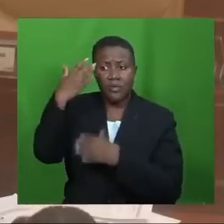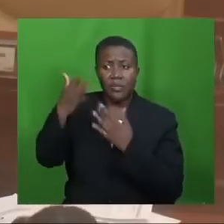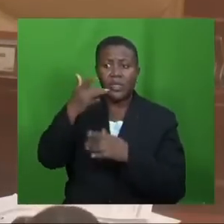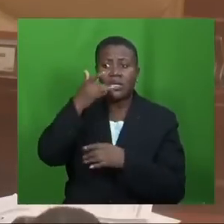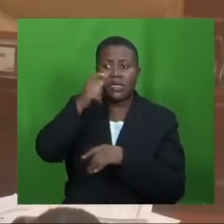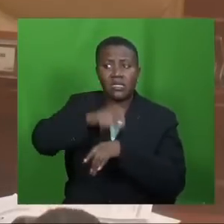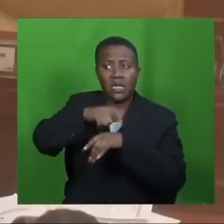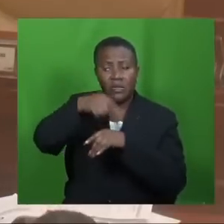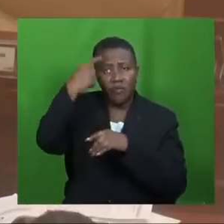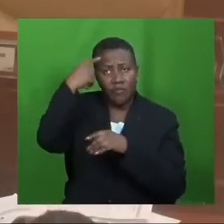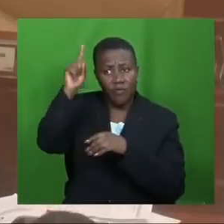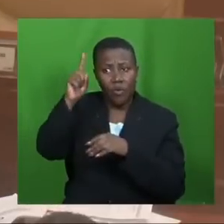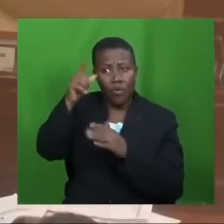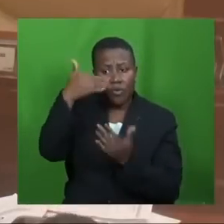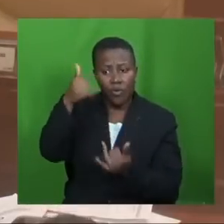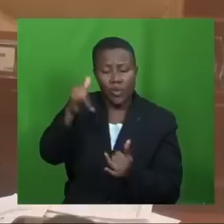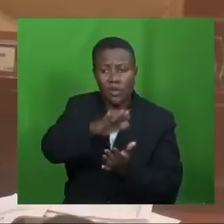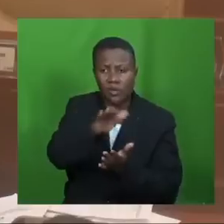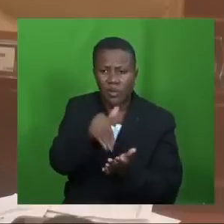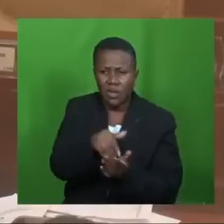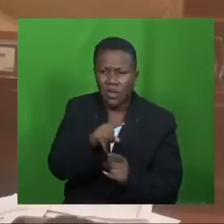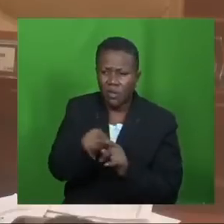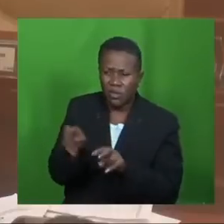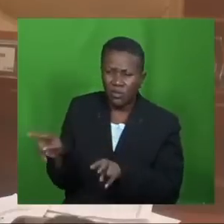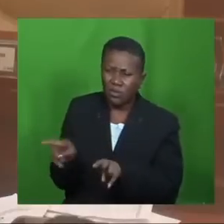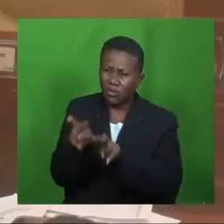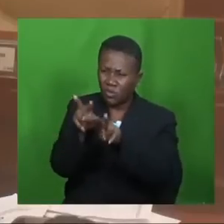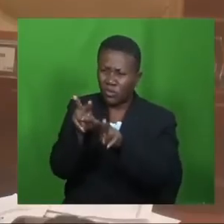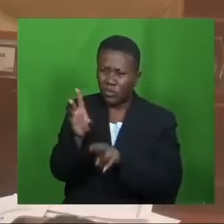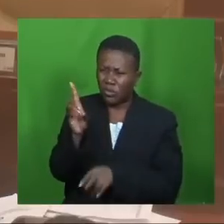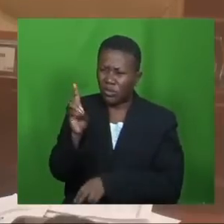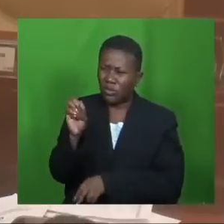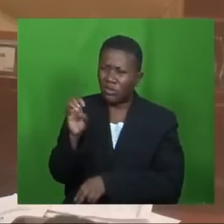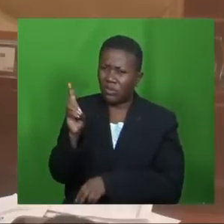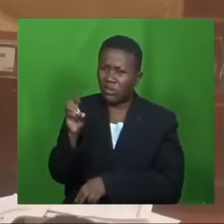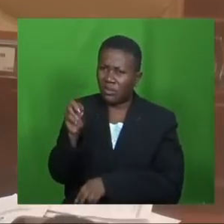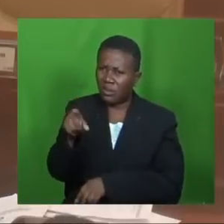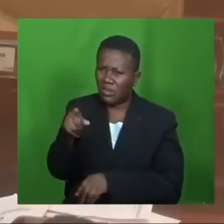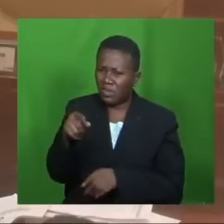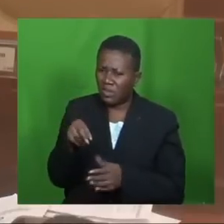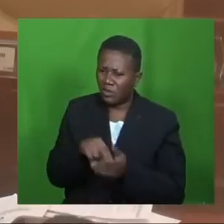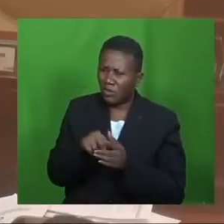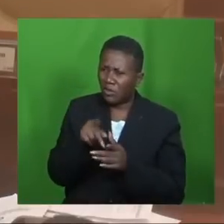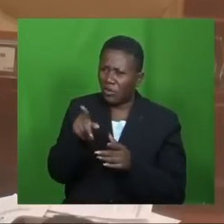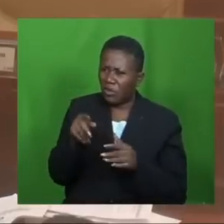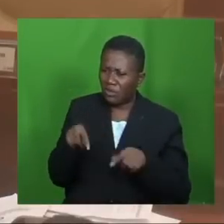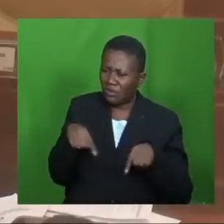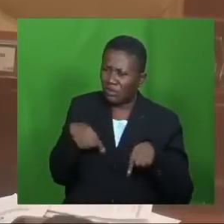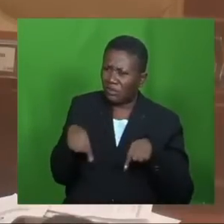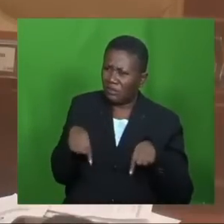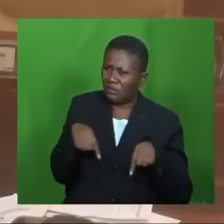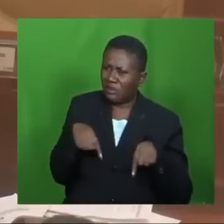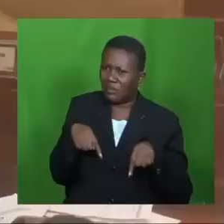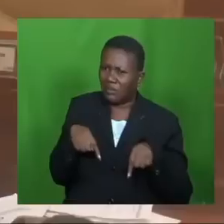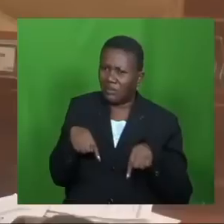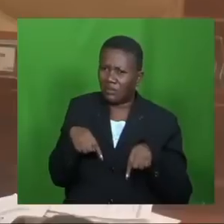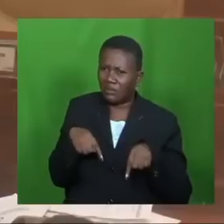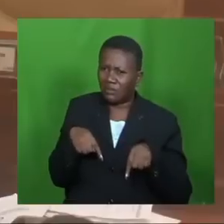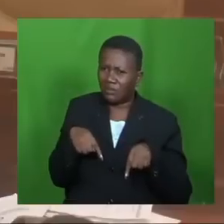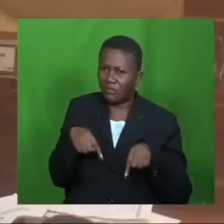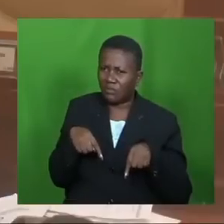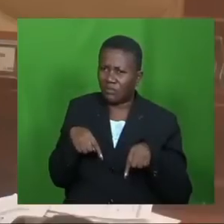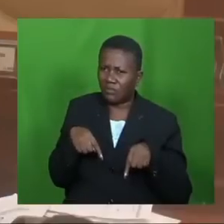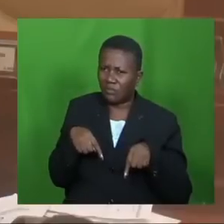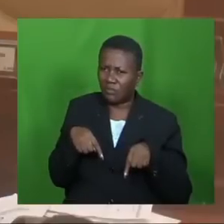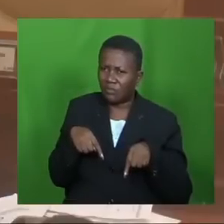the day's countenance at the time that he was even jittery when he picked the ball. So I told colleagues who are around me that